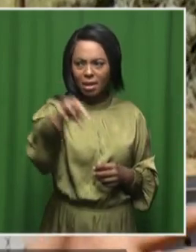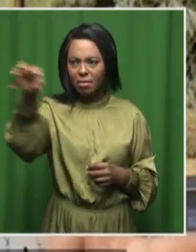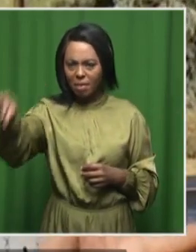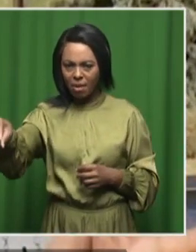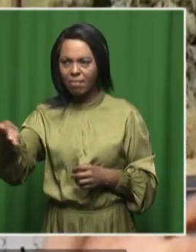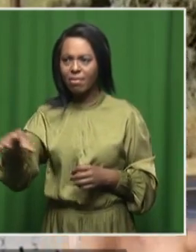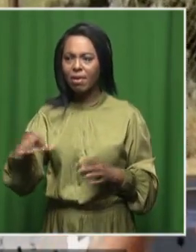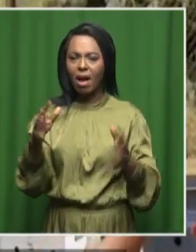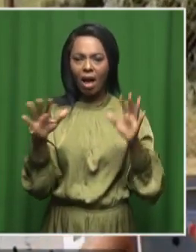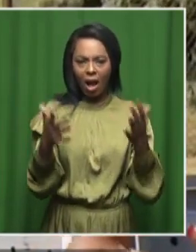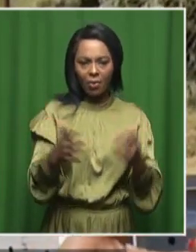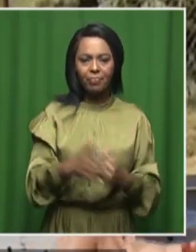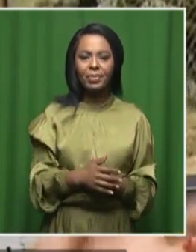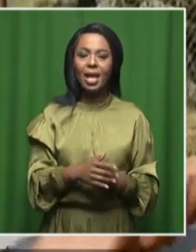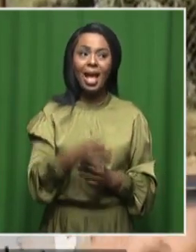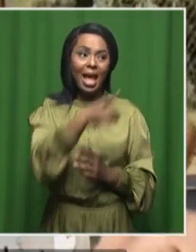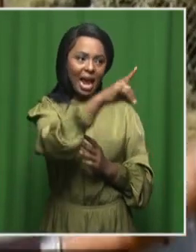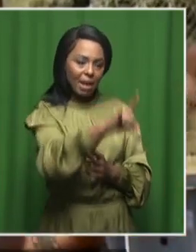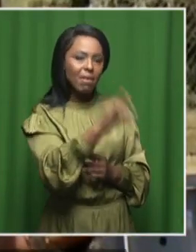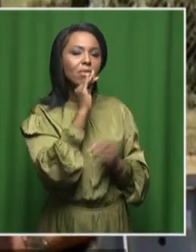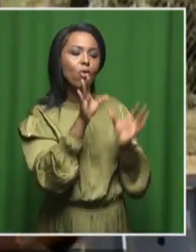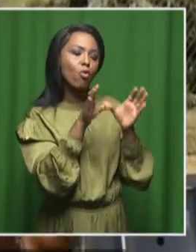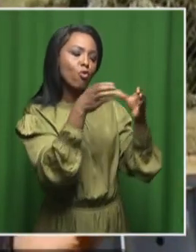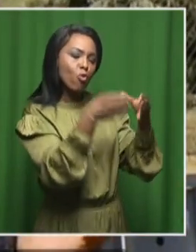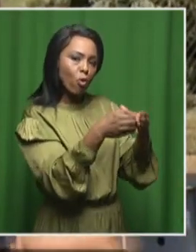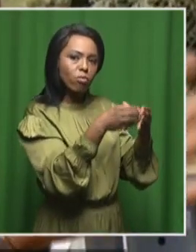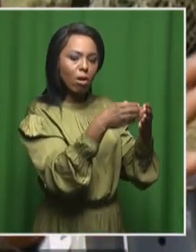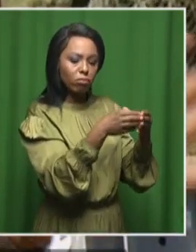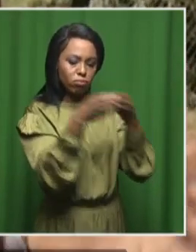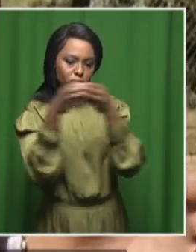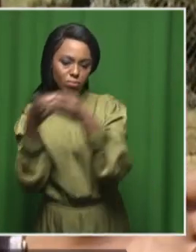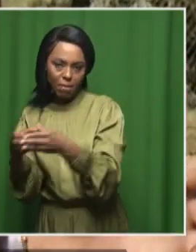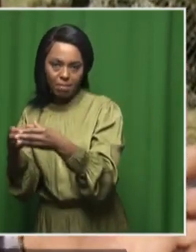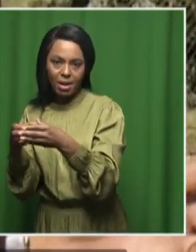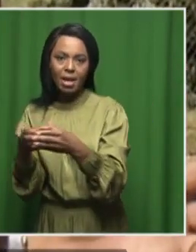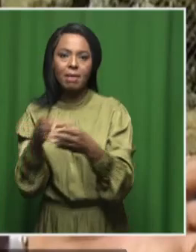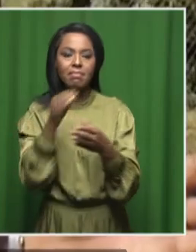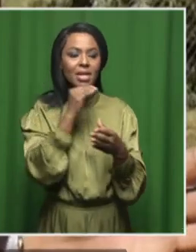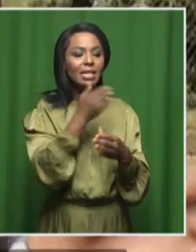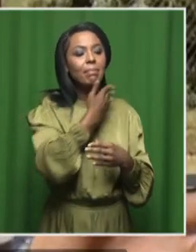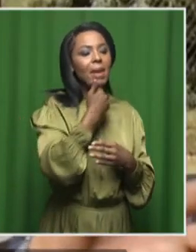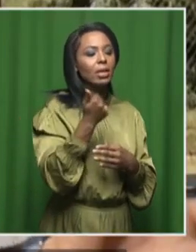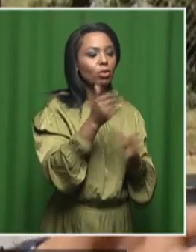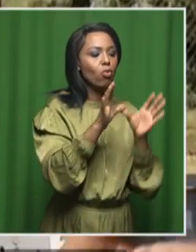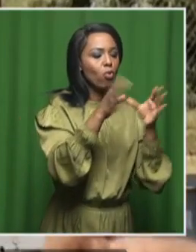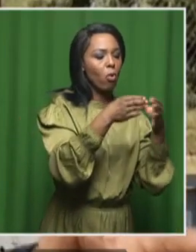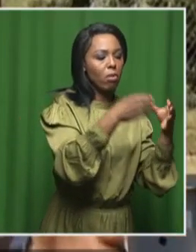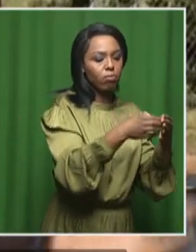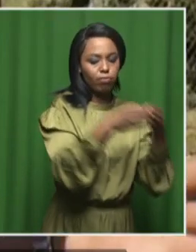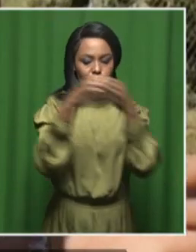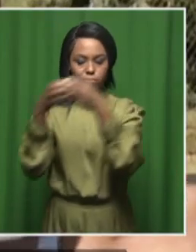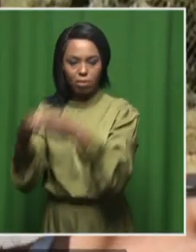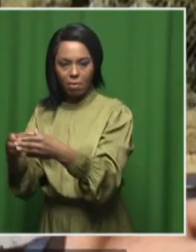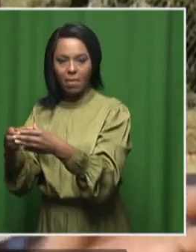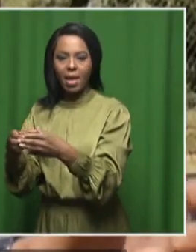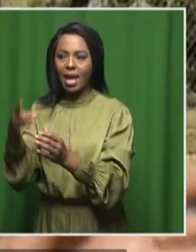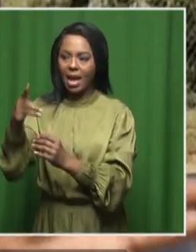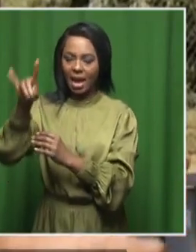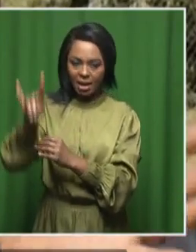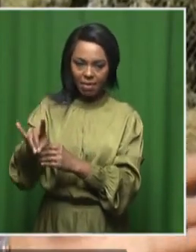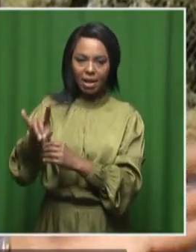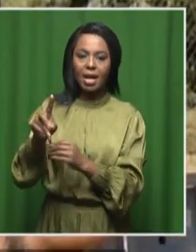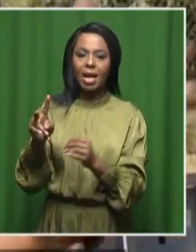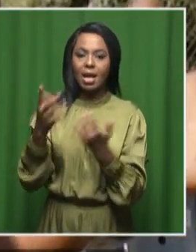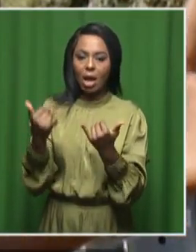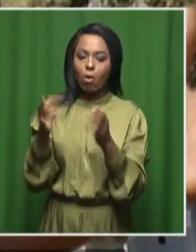animal will living in a group there. So we try to bring the best group, the small size animal, the big size animal in different group.